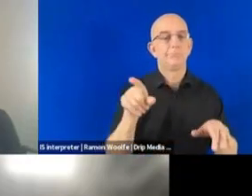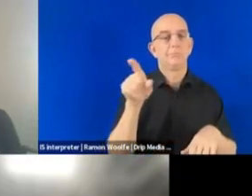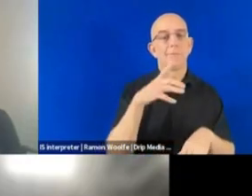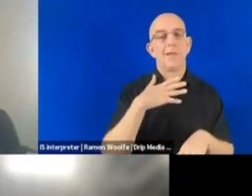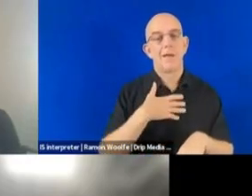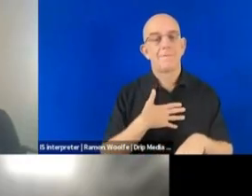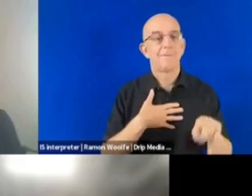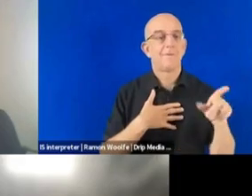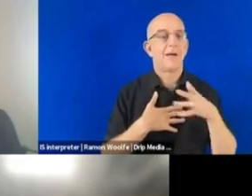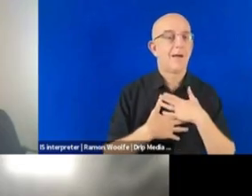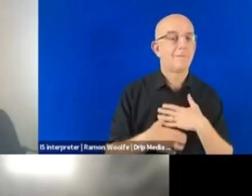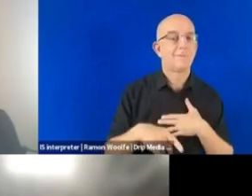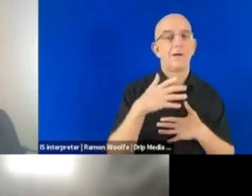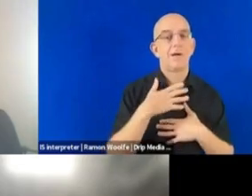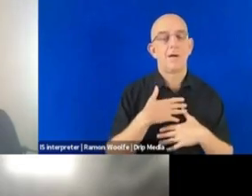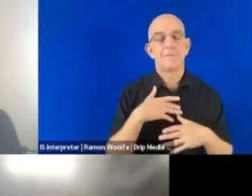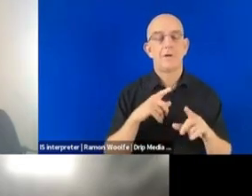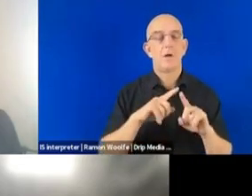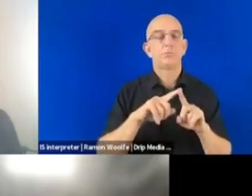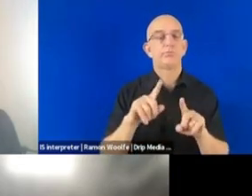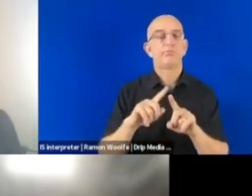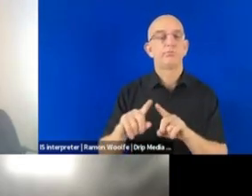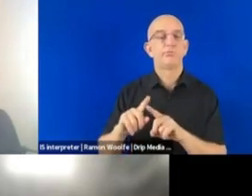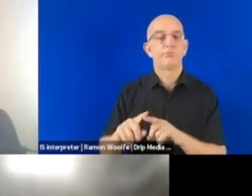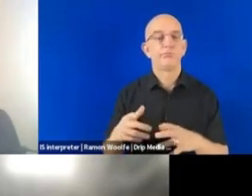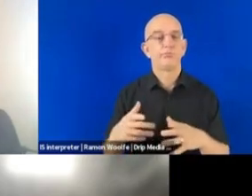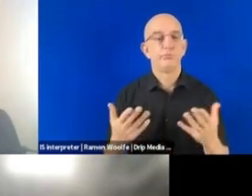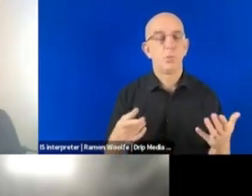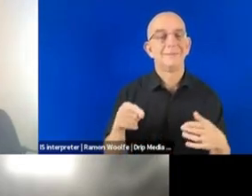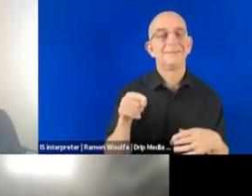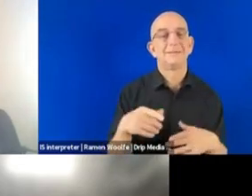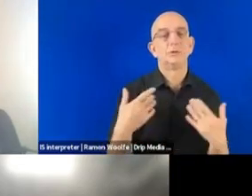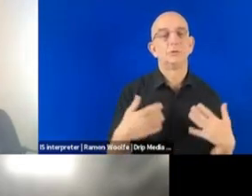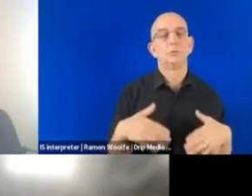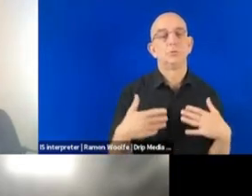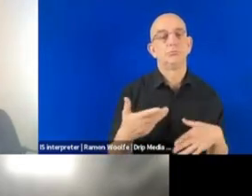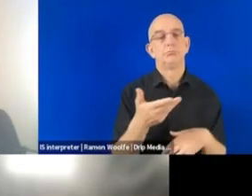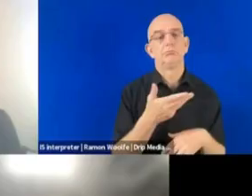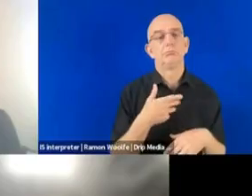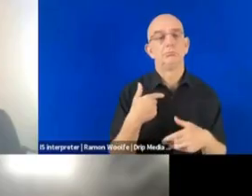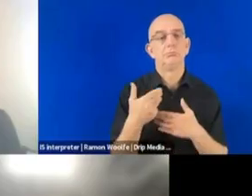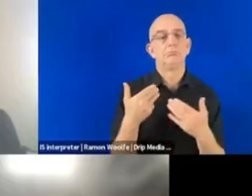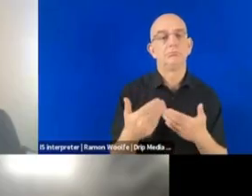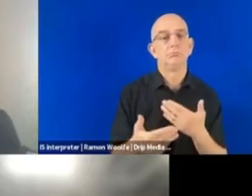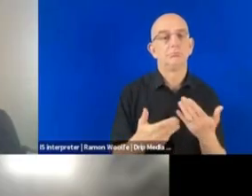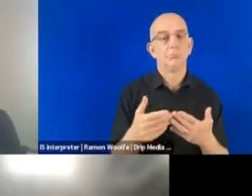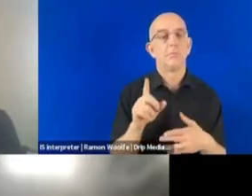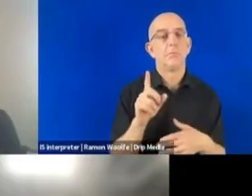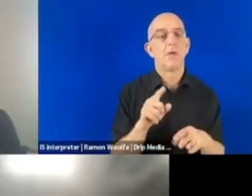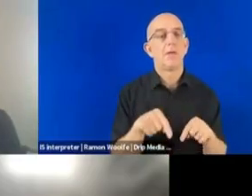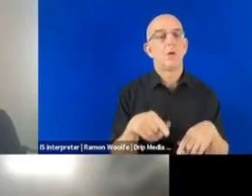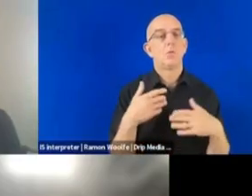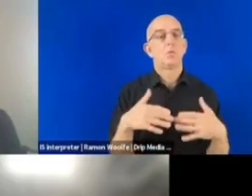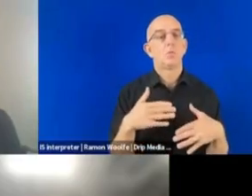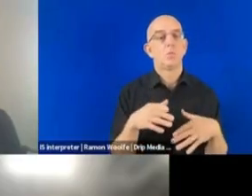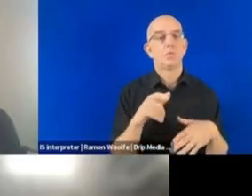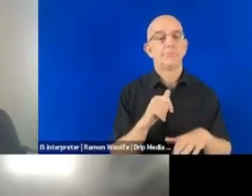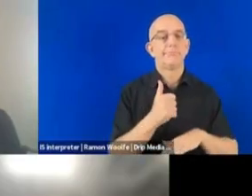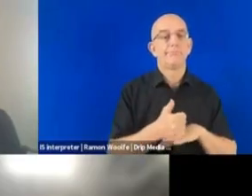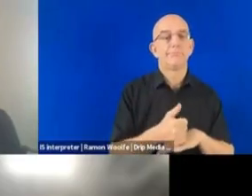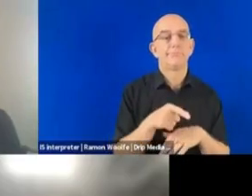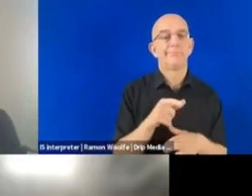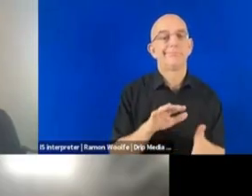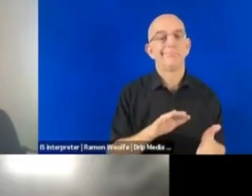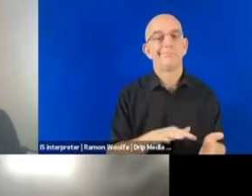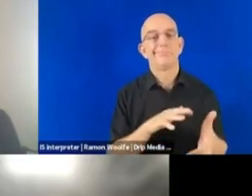training materials, but also the capacity of building the capacity of these trainers that helping